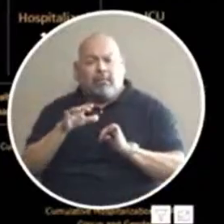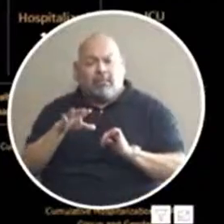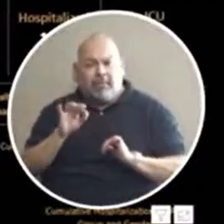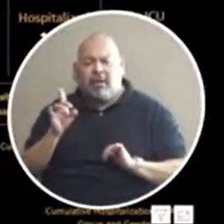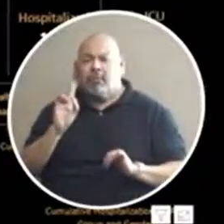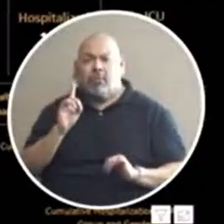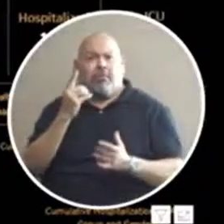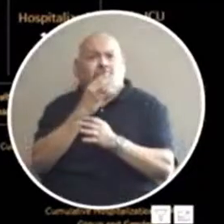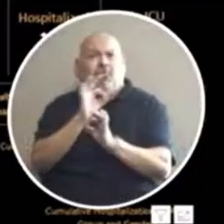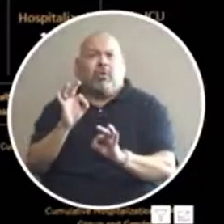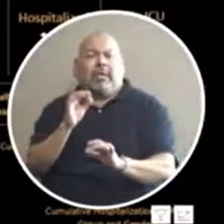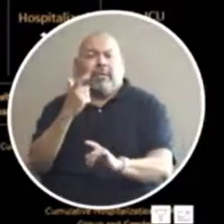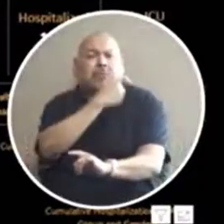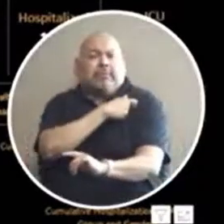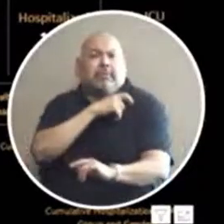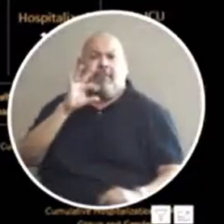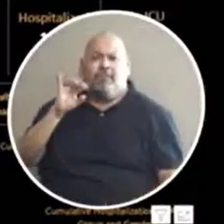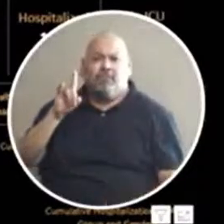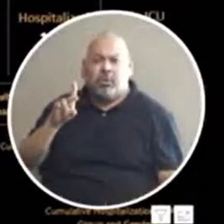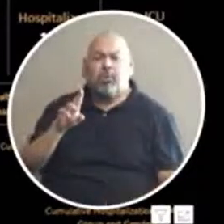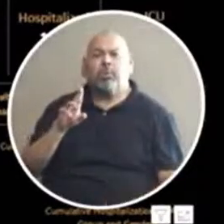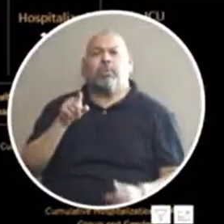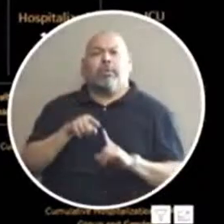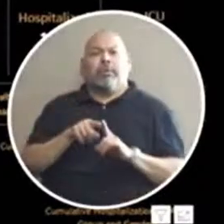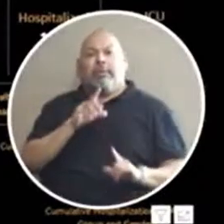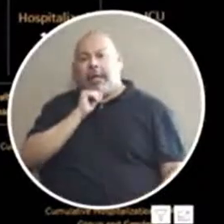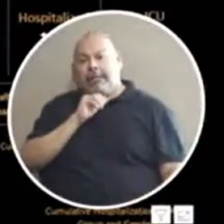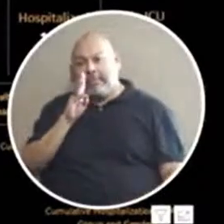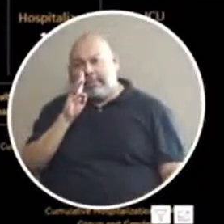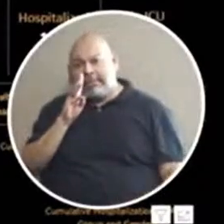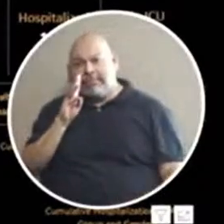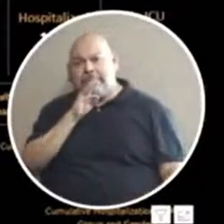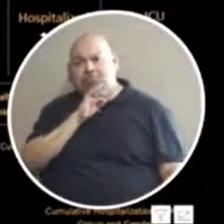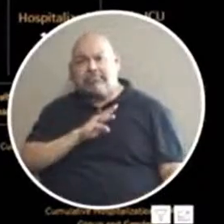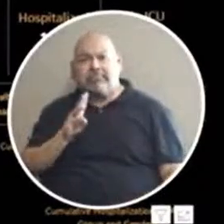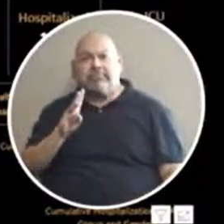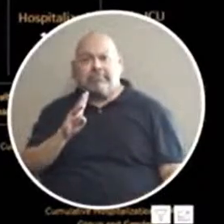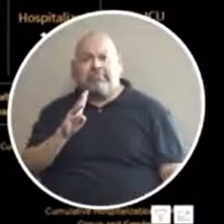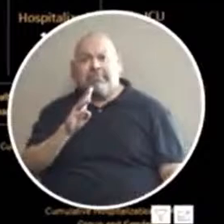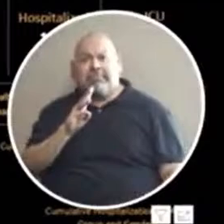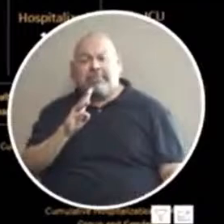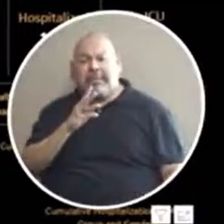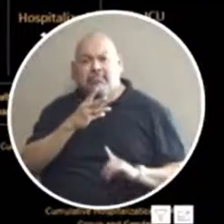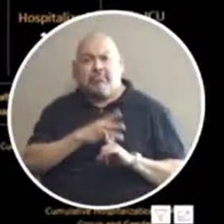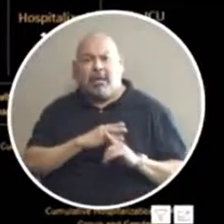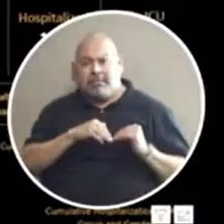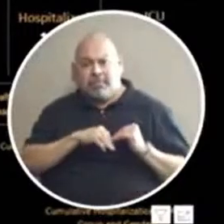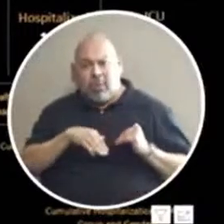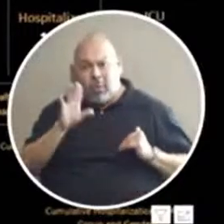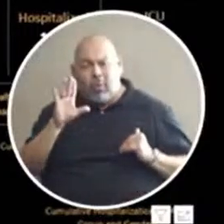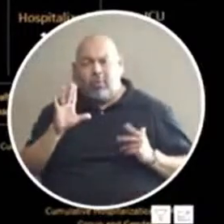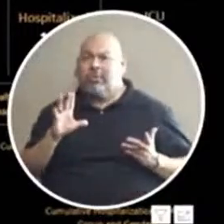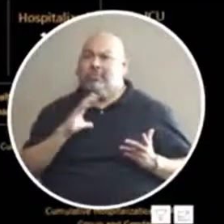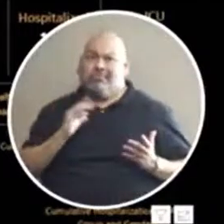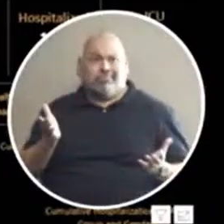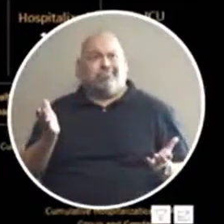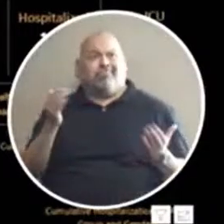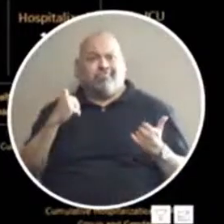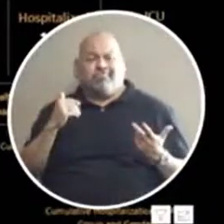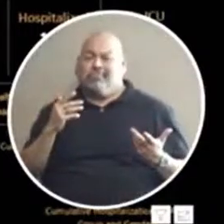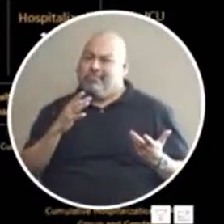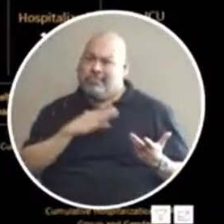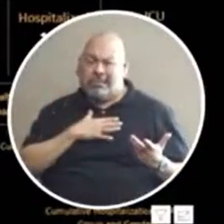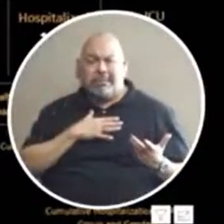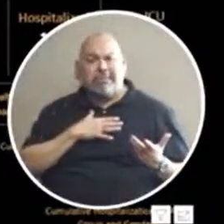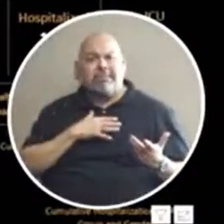your free flu shot. If you're 6 months and older and you have no contraindications to the flu vaccine,